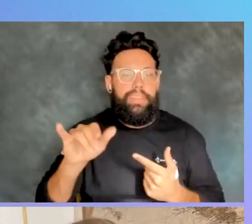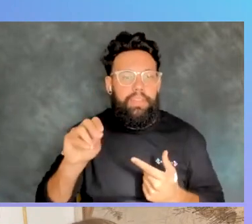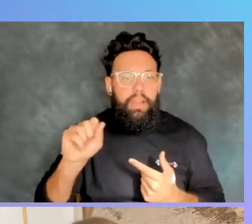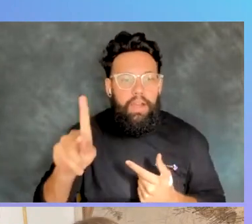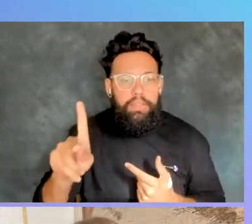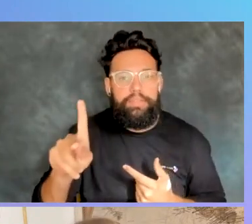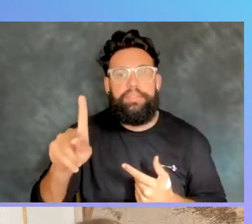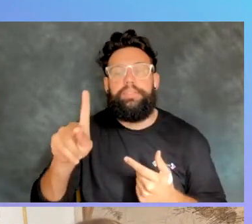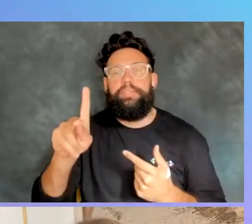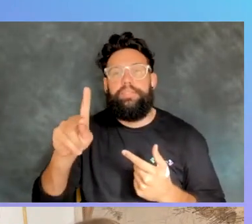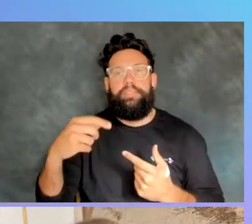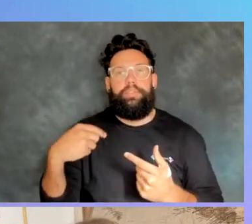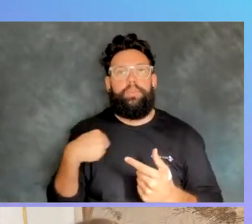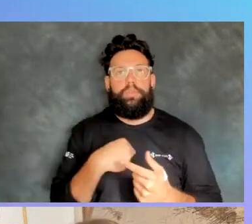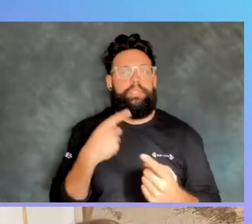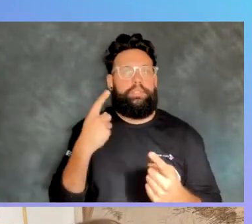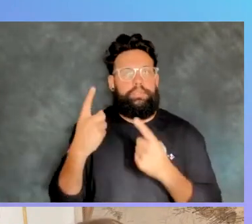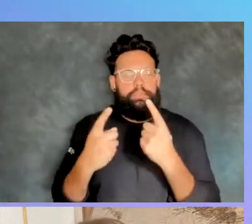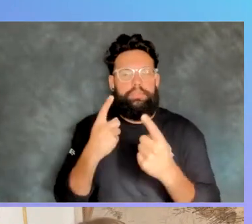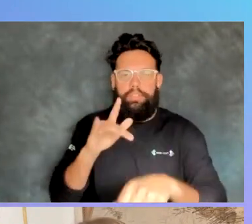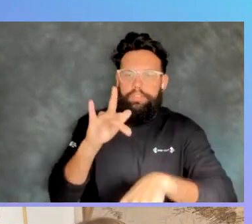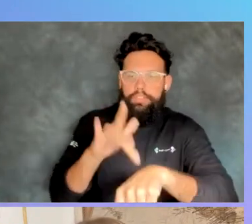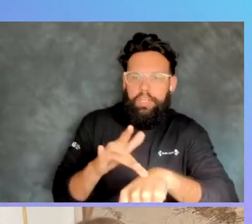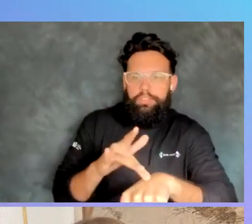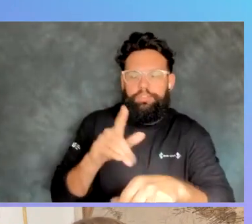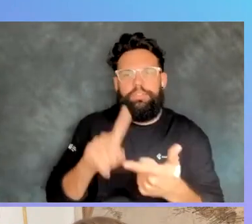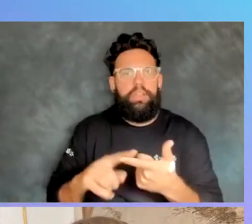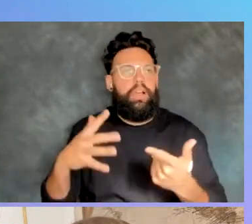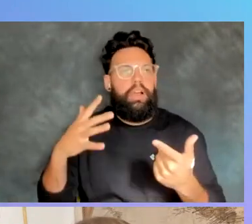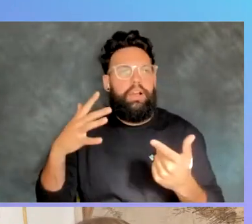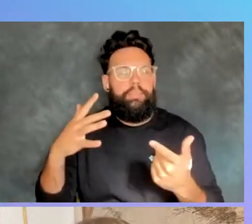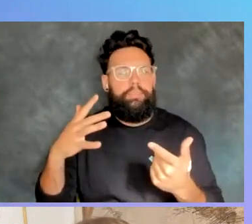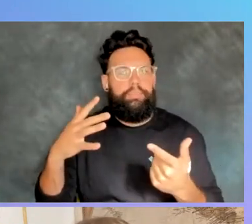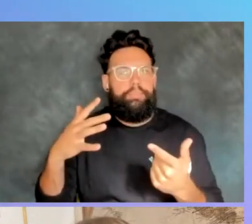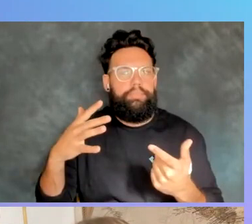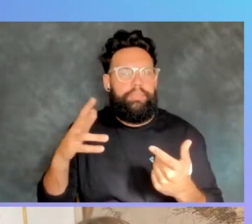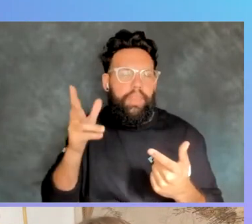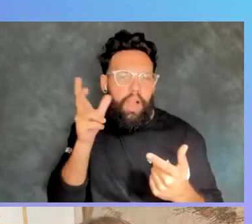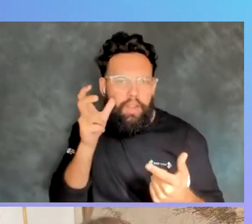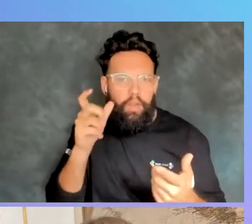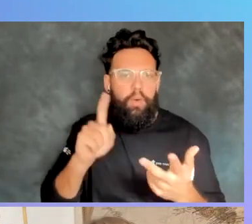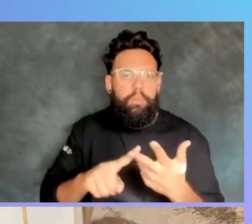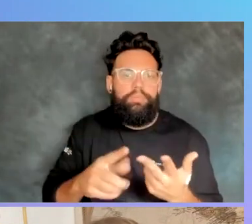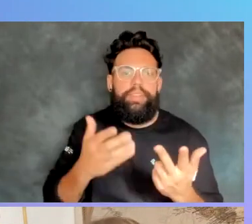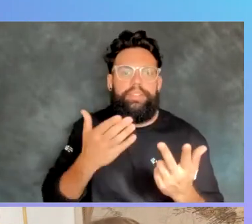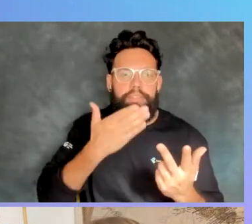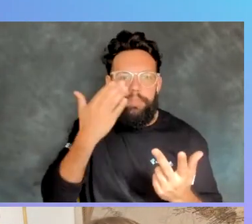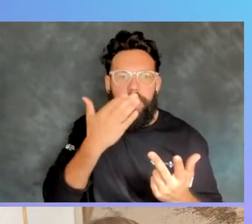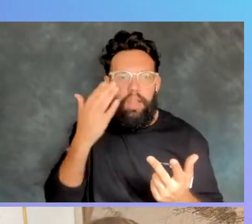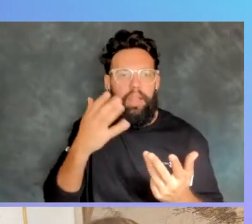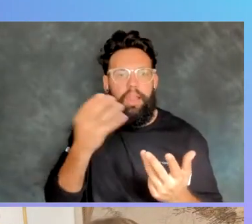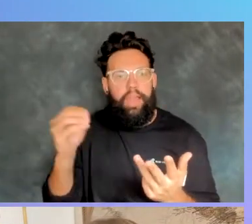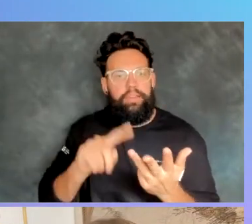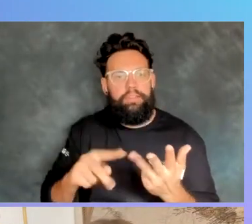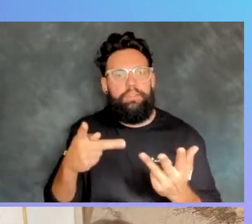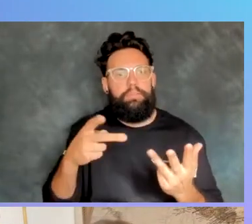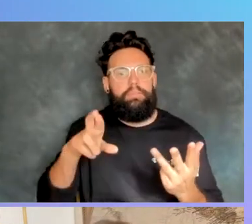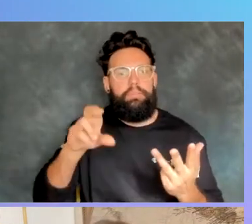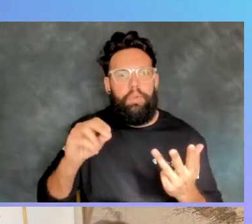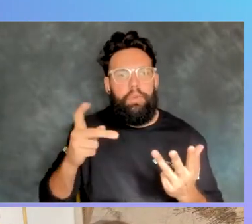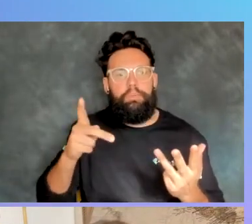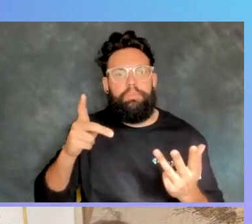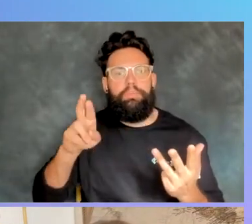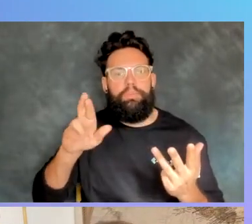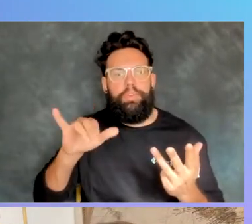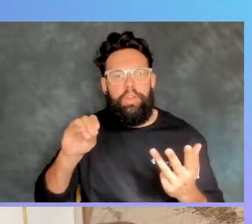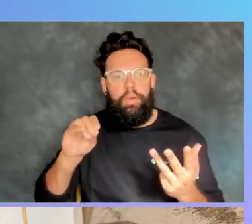were touch, audio, proprioception, and then smell exhibit kiosks that supported content on the mobile guide. So